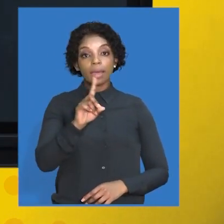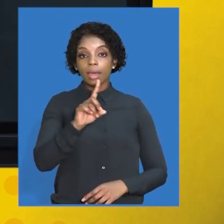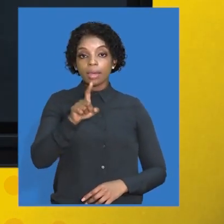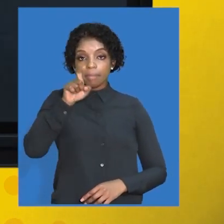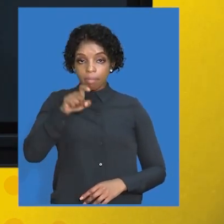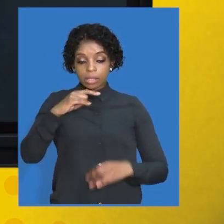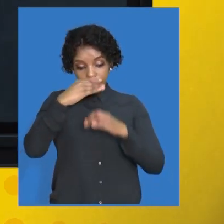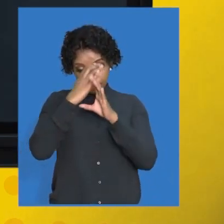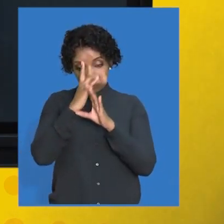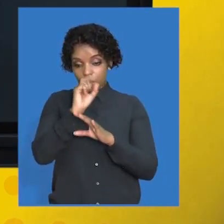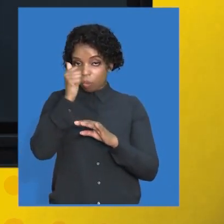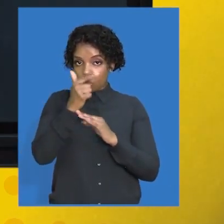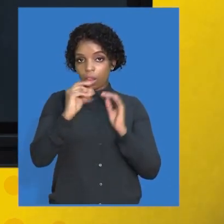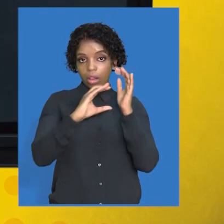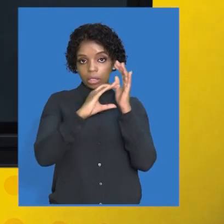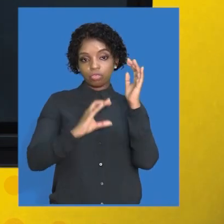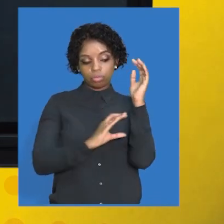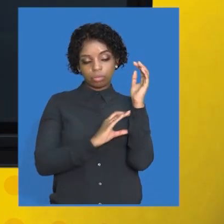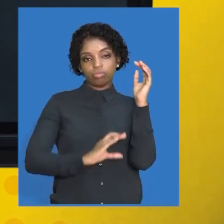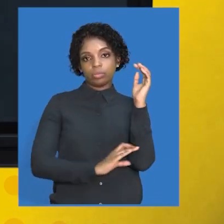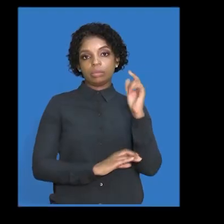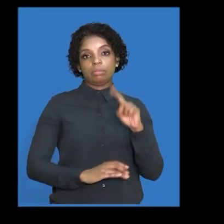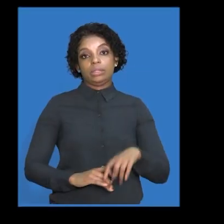attention to all of the sections.